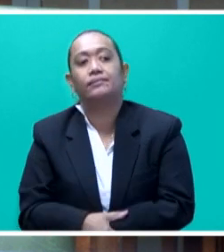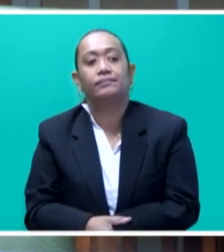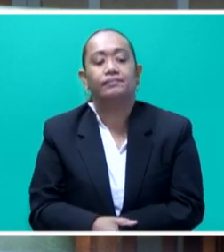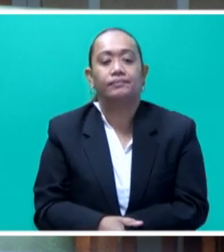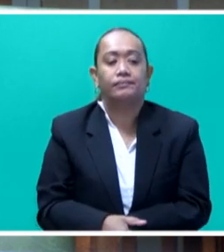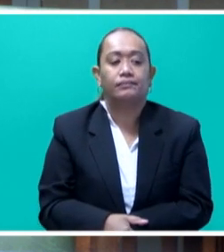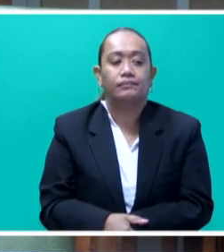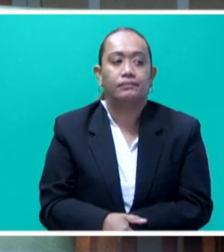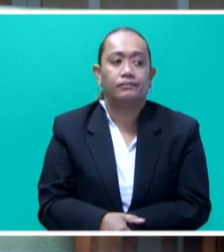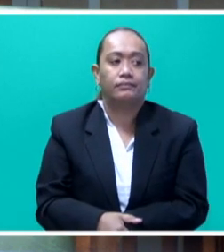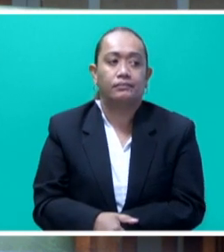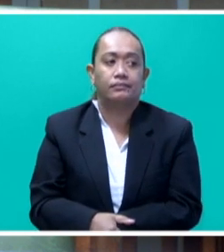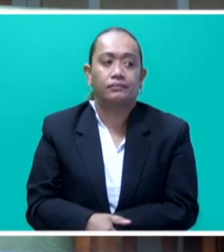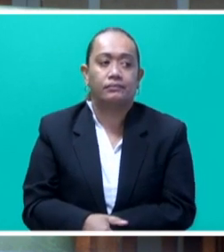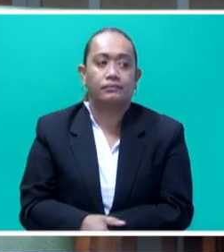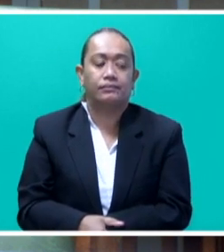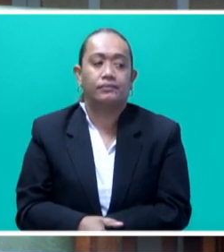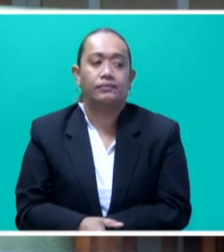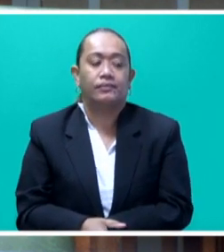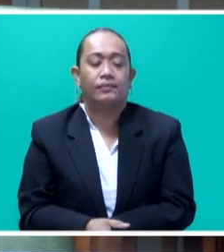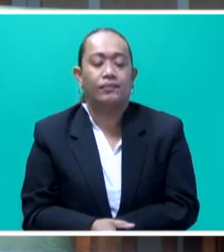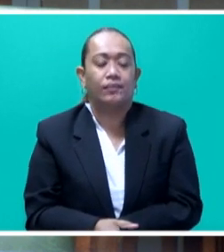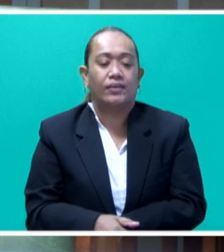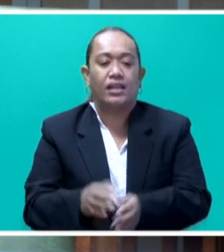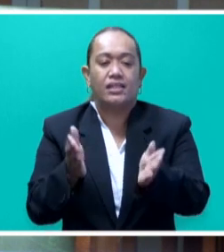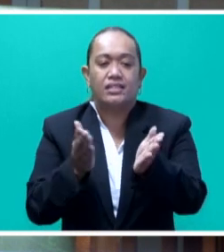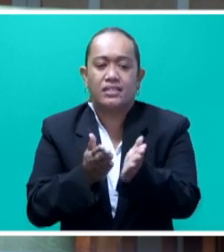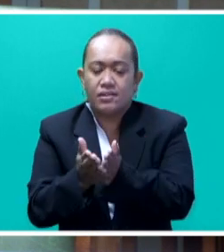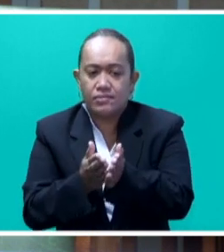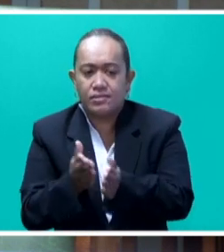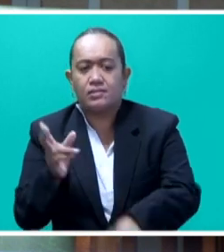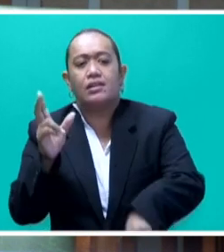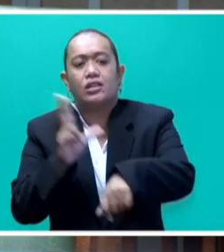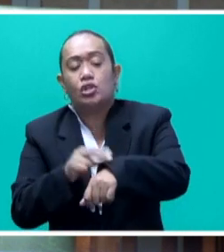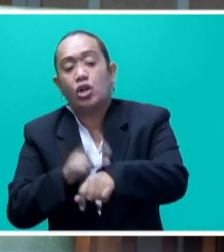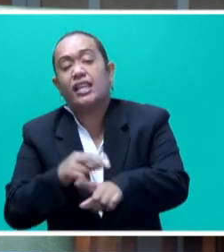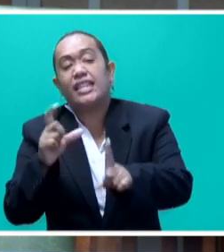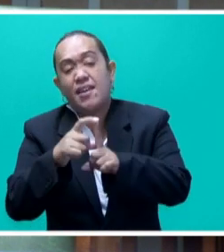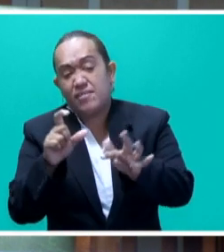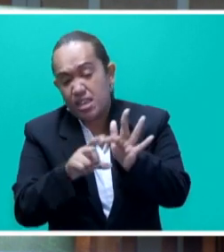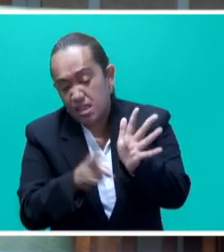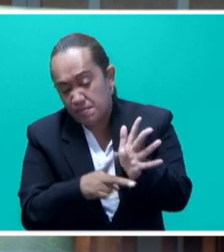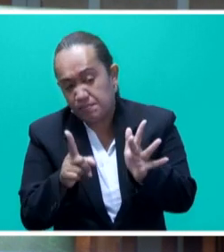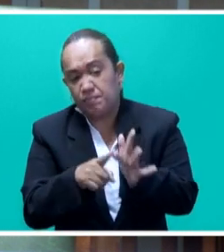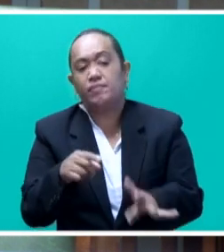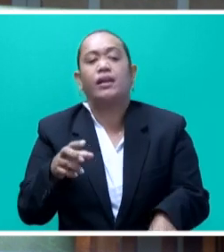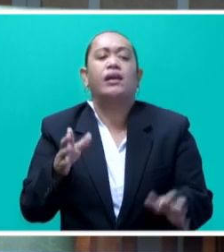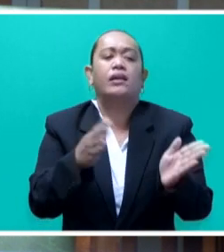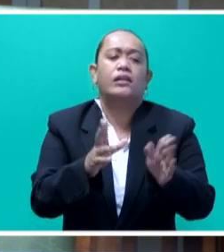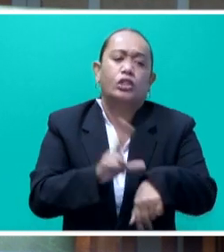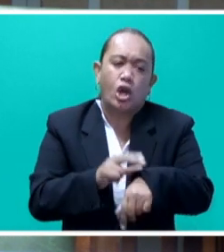Street. And they are serviced by Dr. Lalita Devi, Dr. Keshwan Nadan, Dr. Atishay